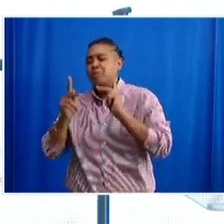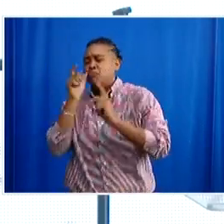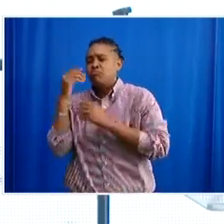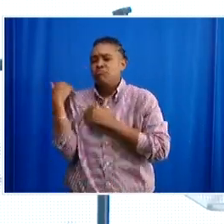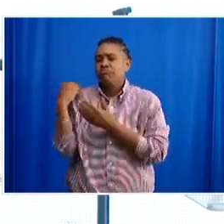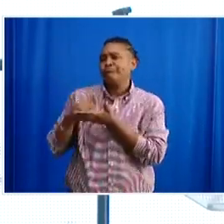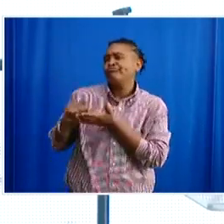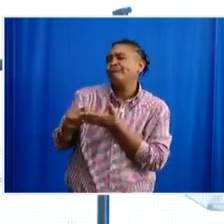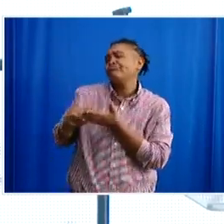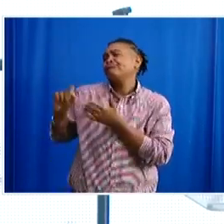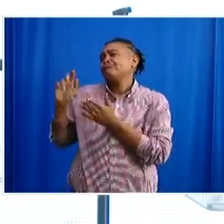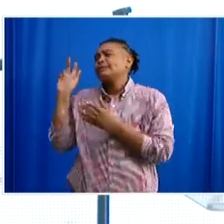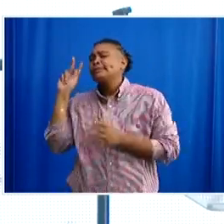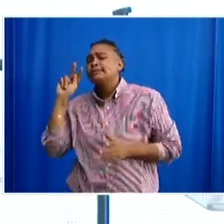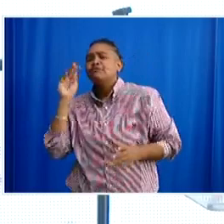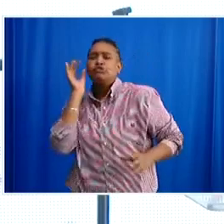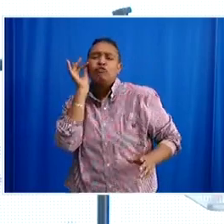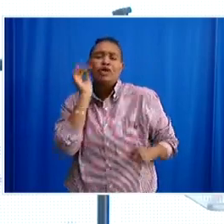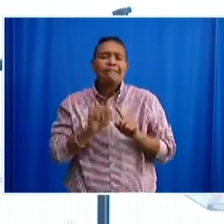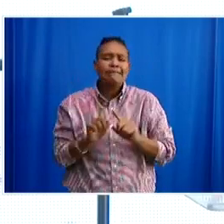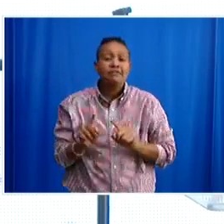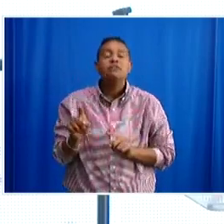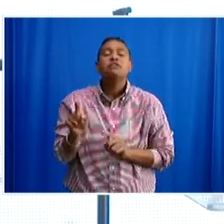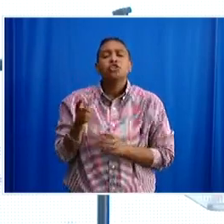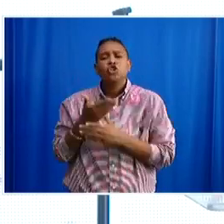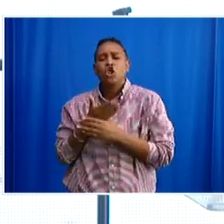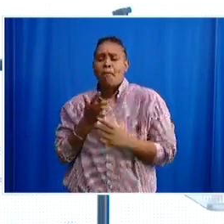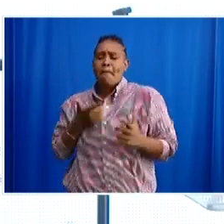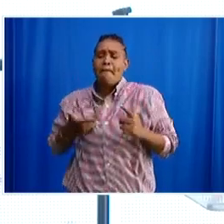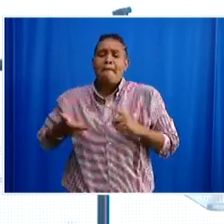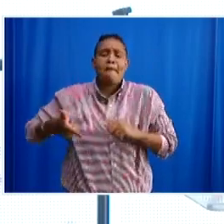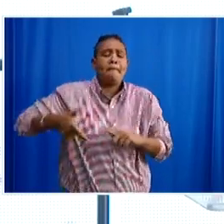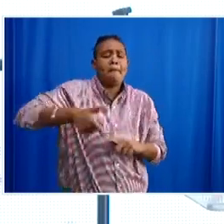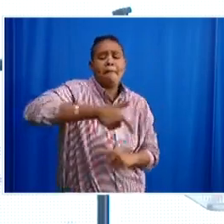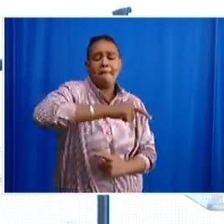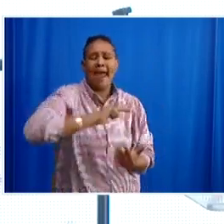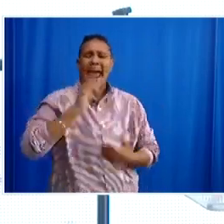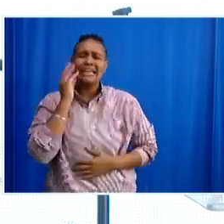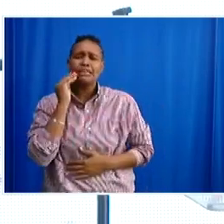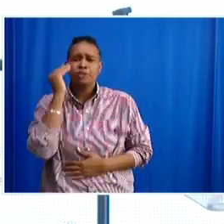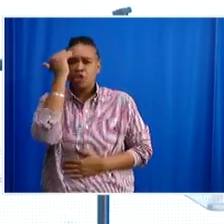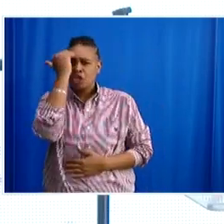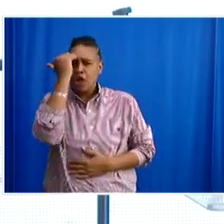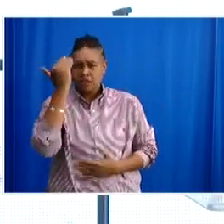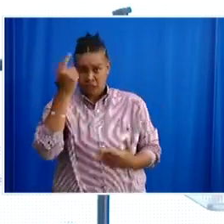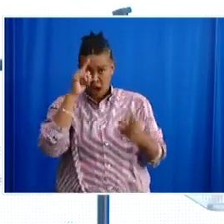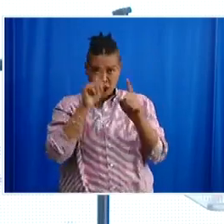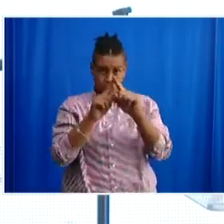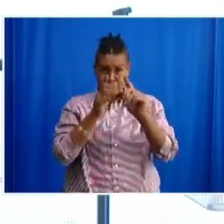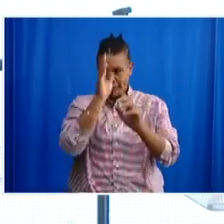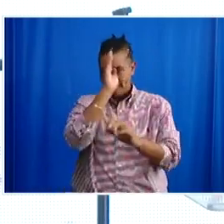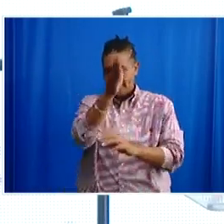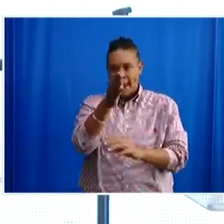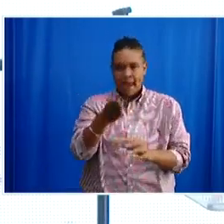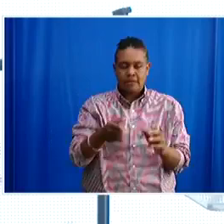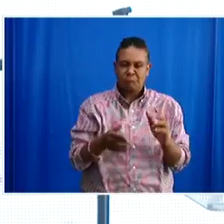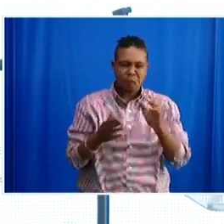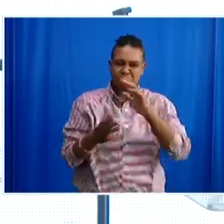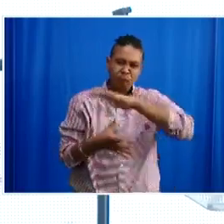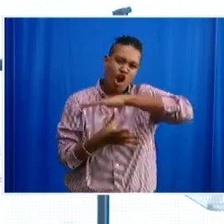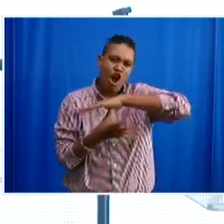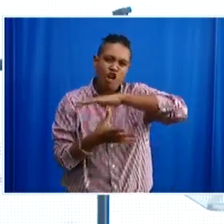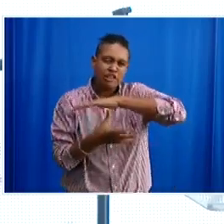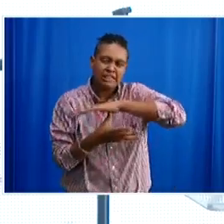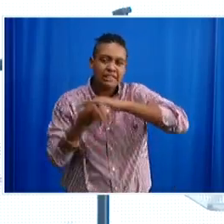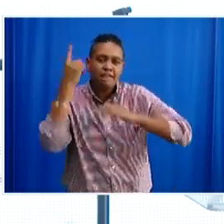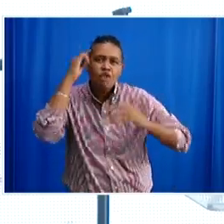share experiences and knowledge and to agree on the main regional priorities for